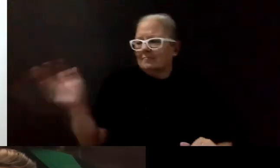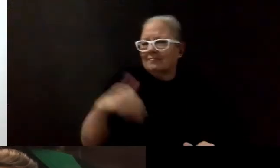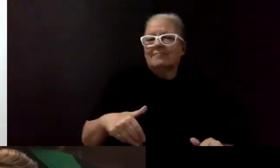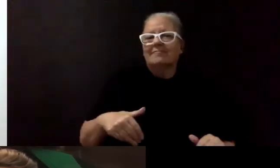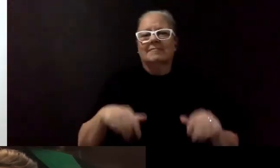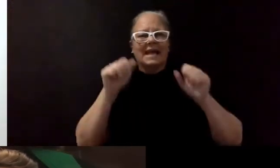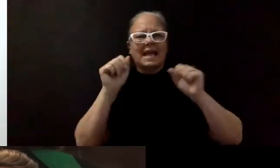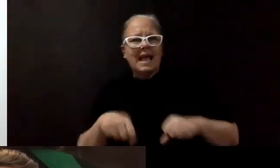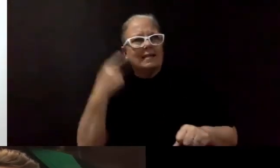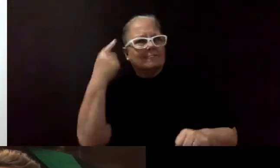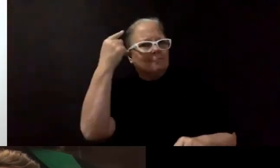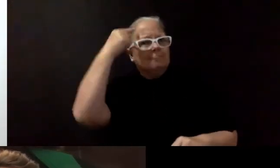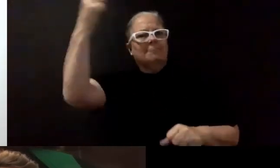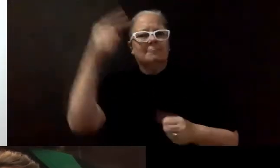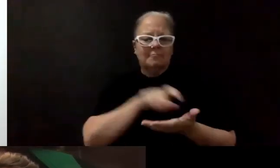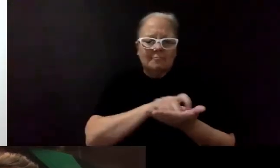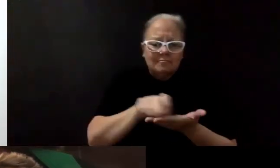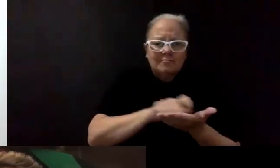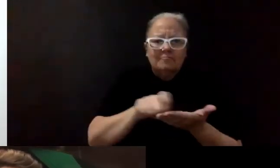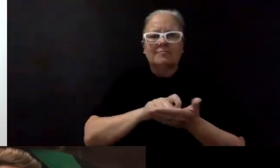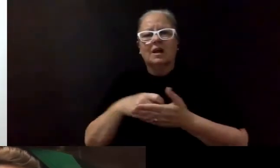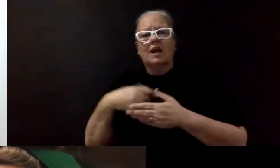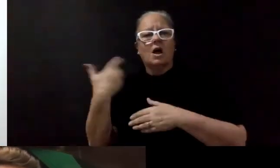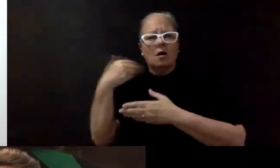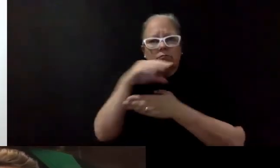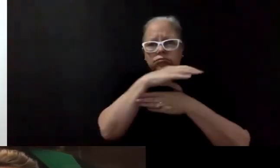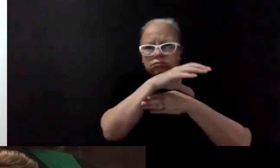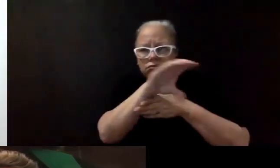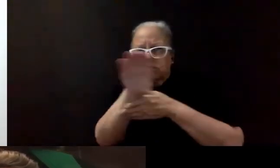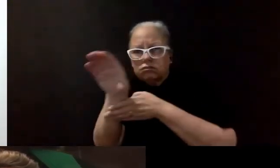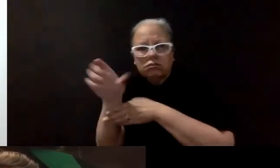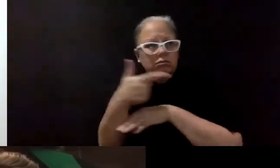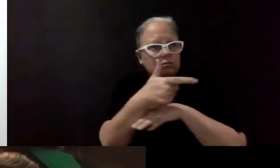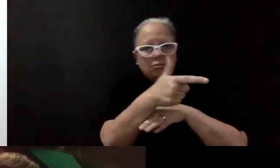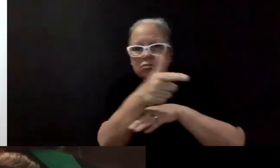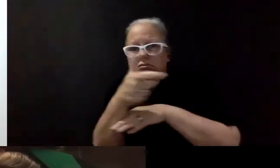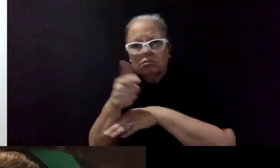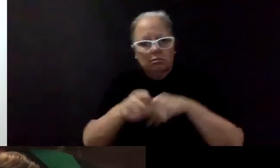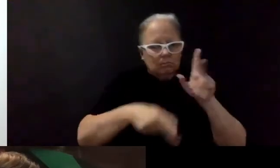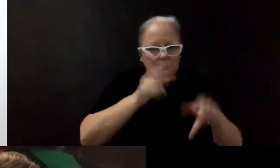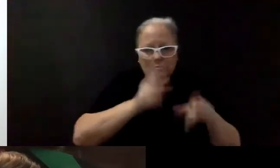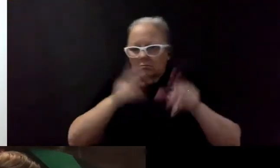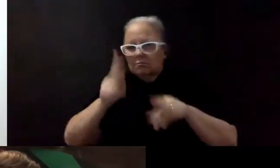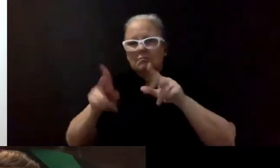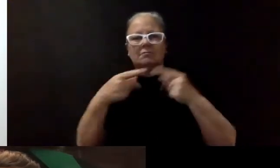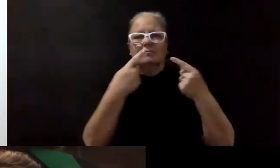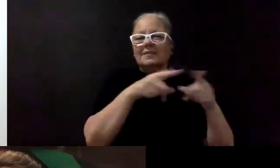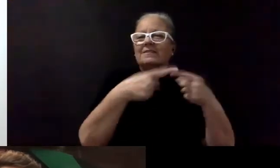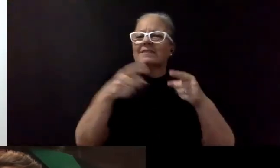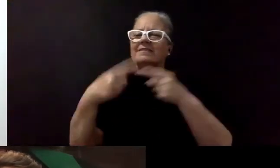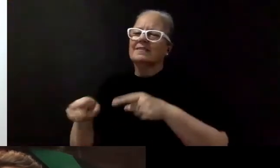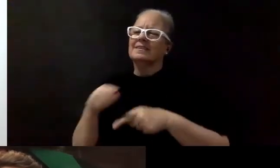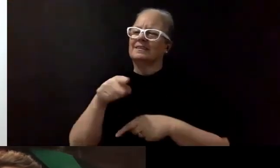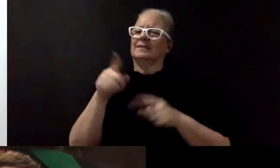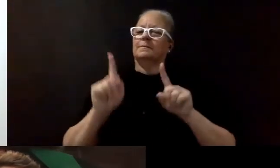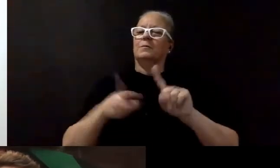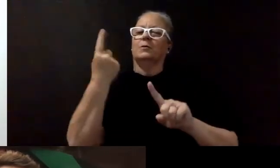design, videography, all of those great outlets. So yeah, that's a bit about me,